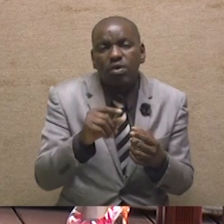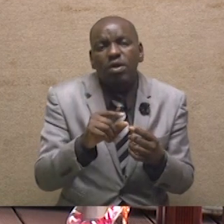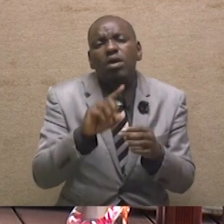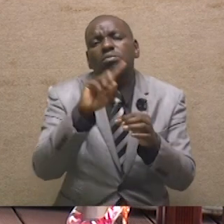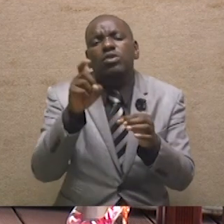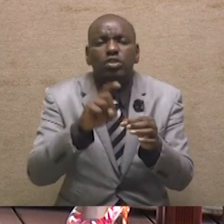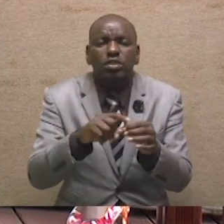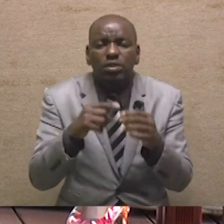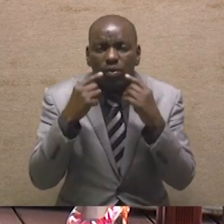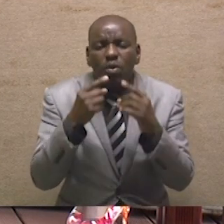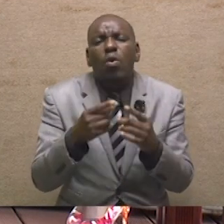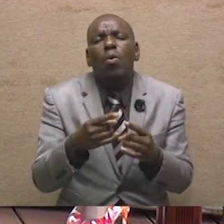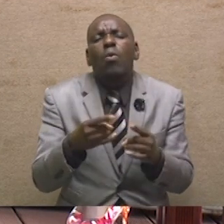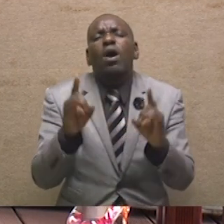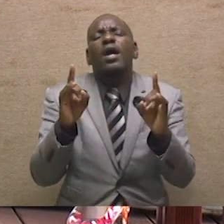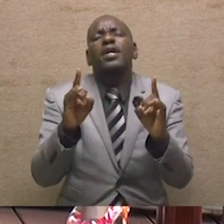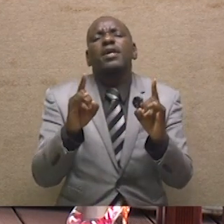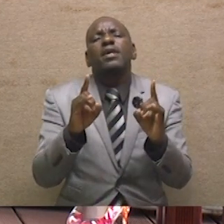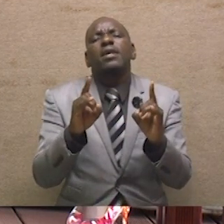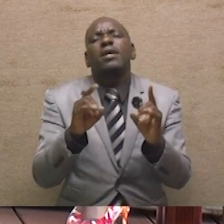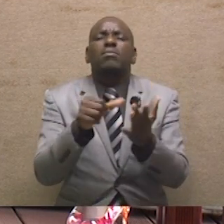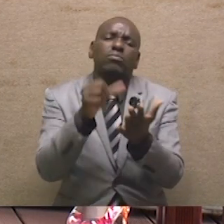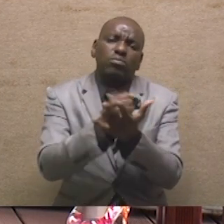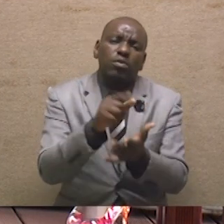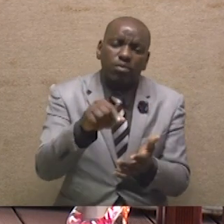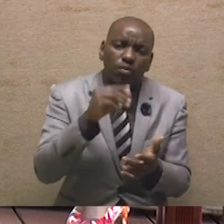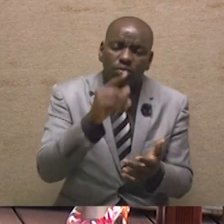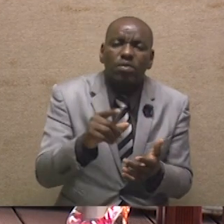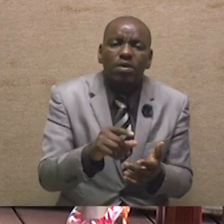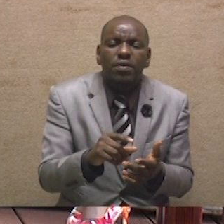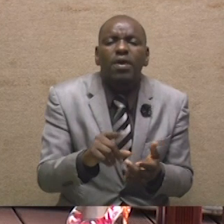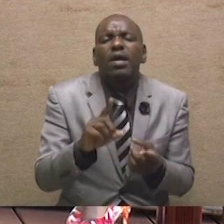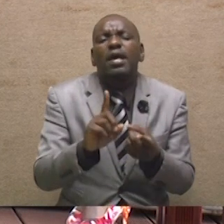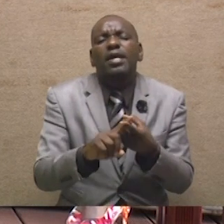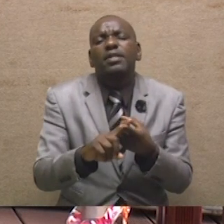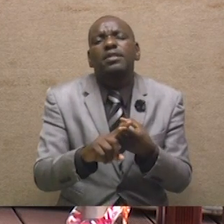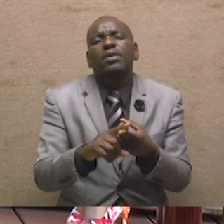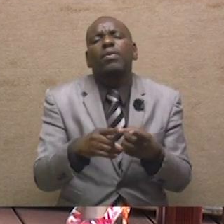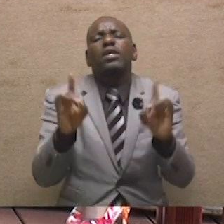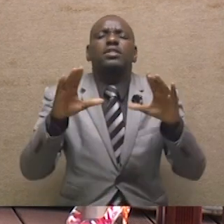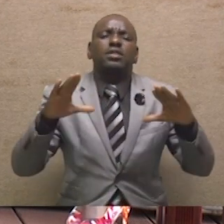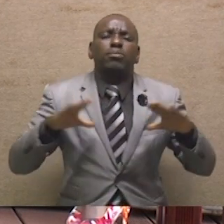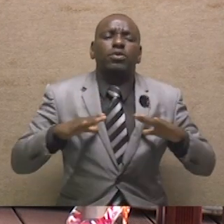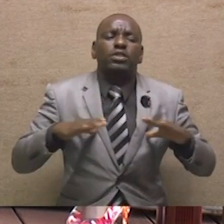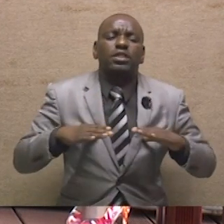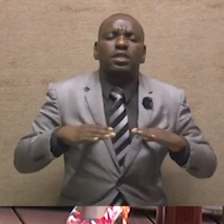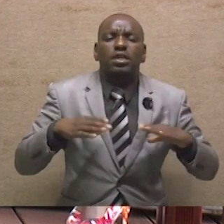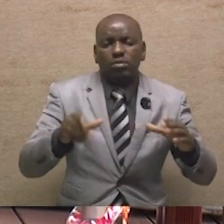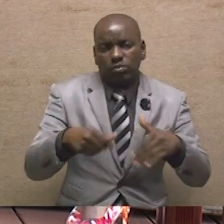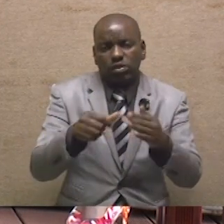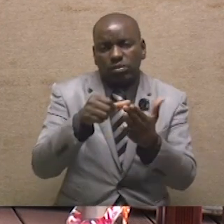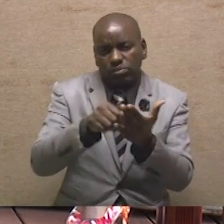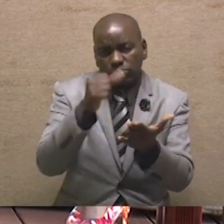be able to see that, and then there are questions as to why and is there a registration there. And why is